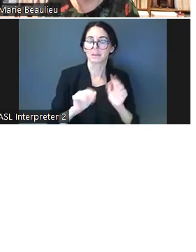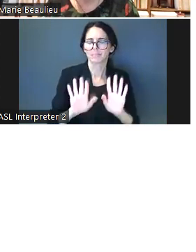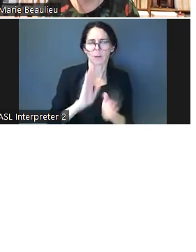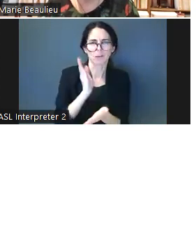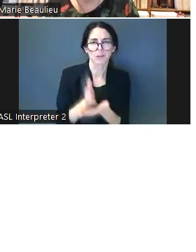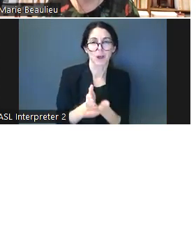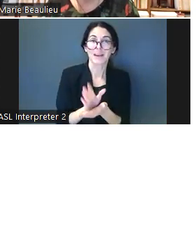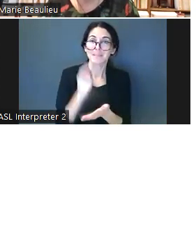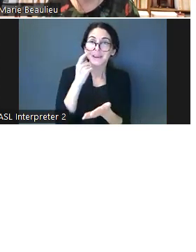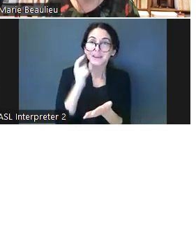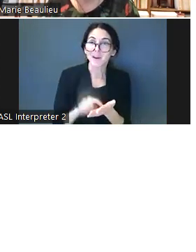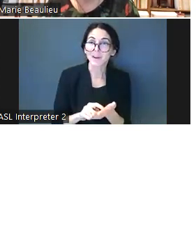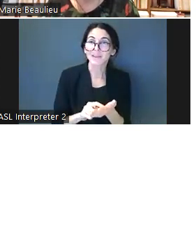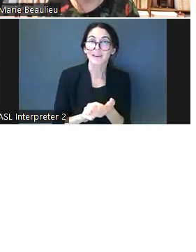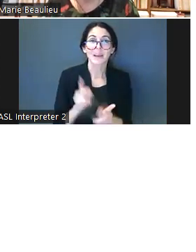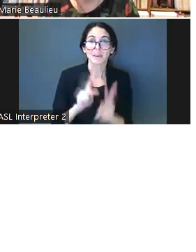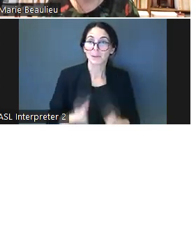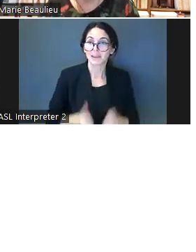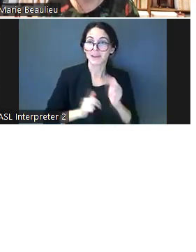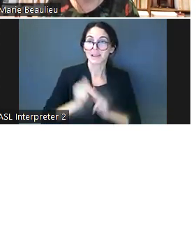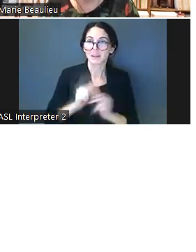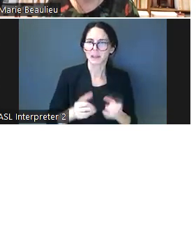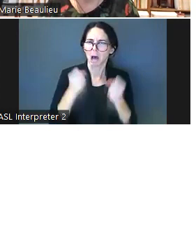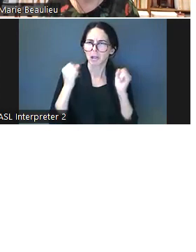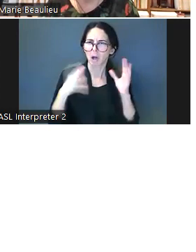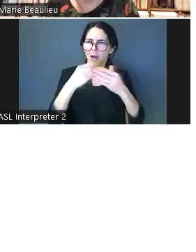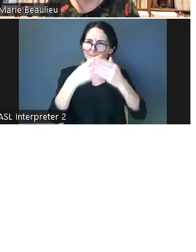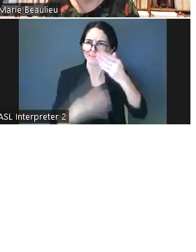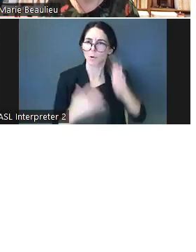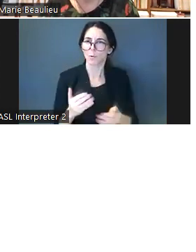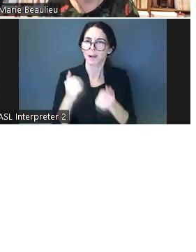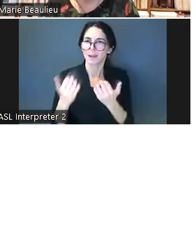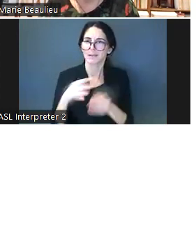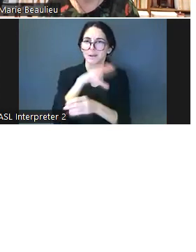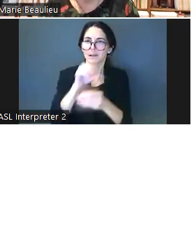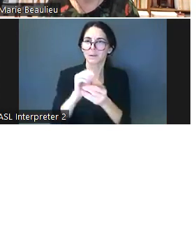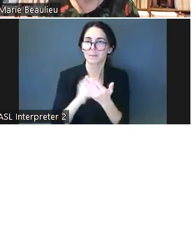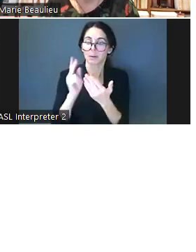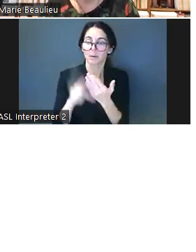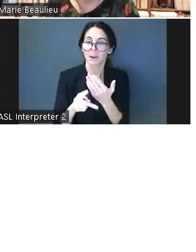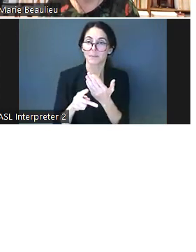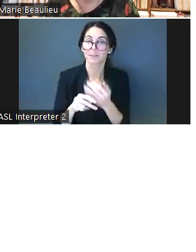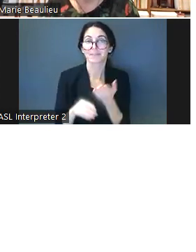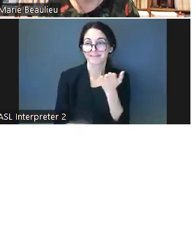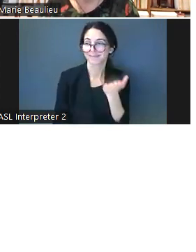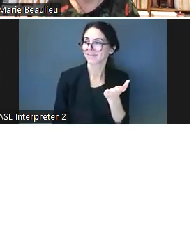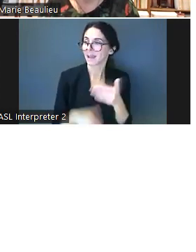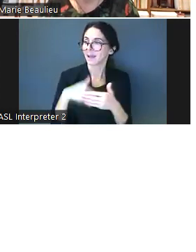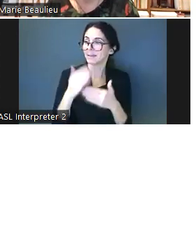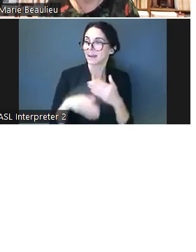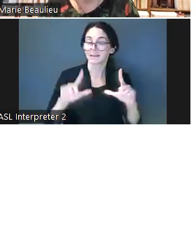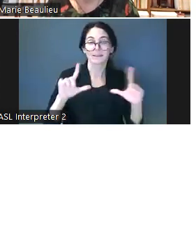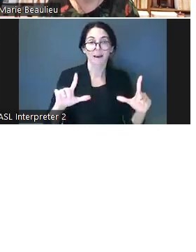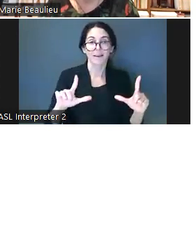lot to propose to develop the content of the program. And you will see in the next slide that it is a very